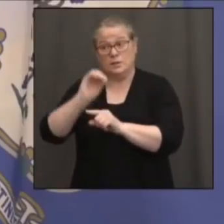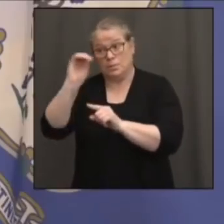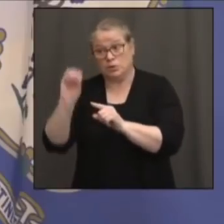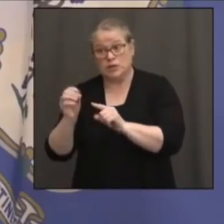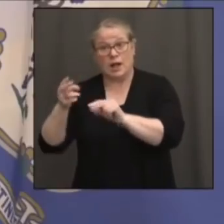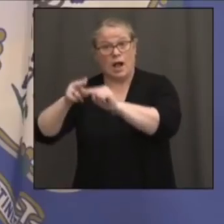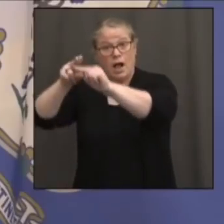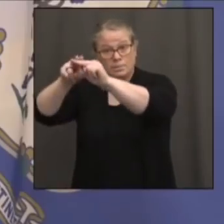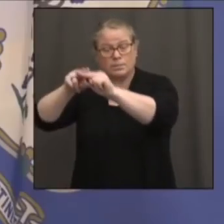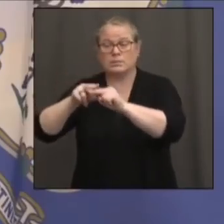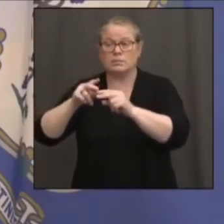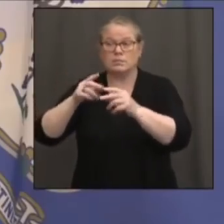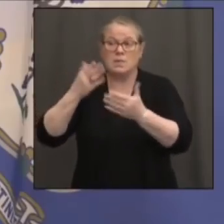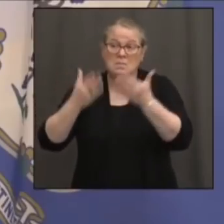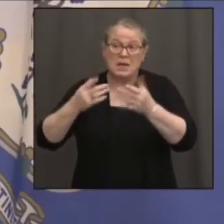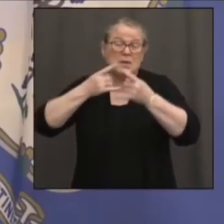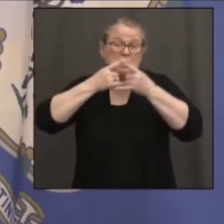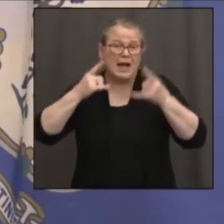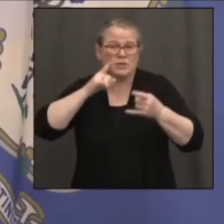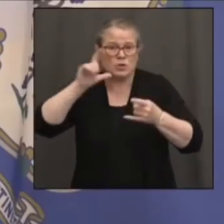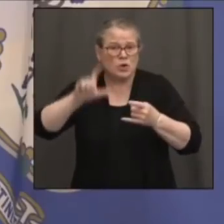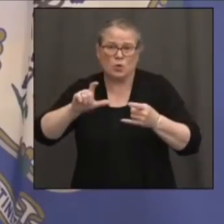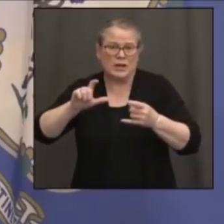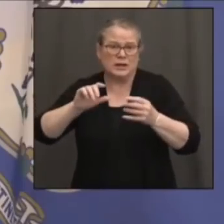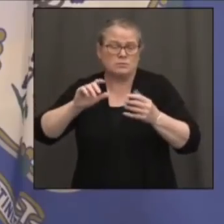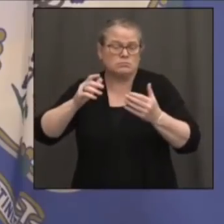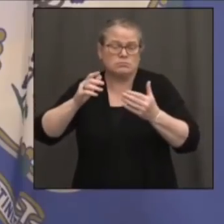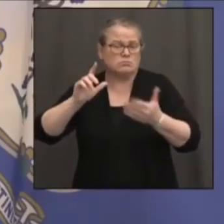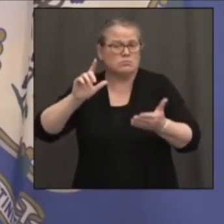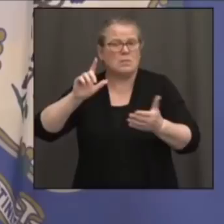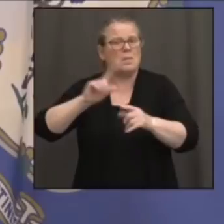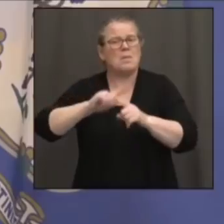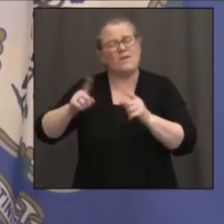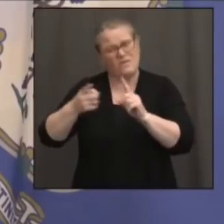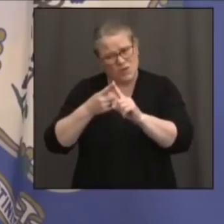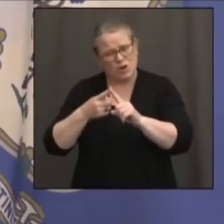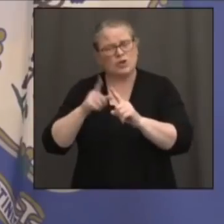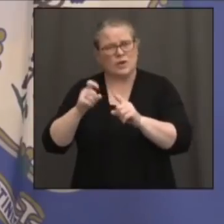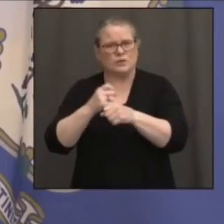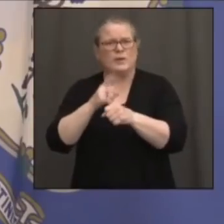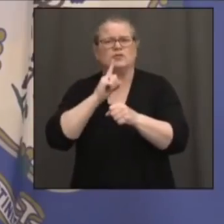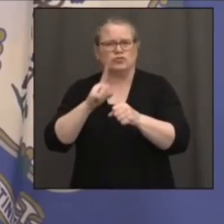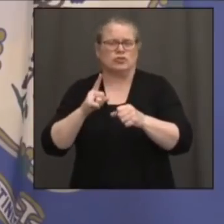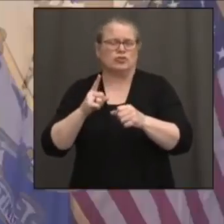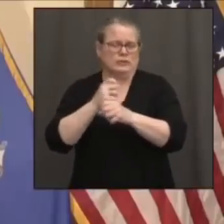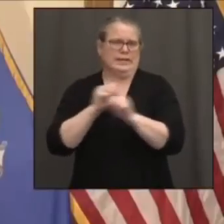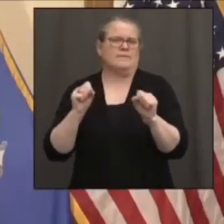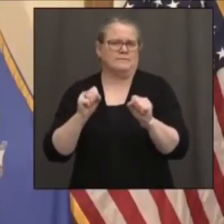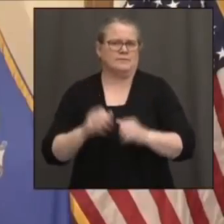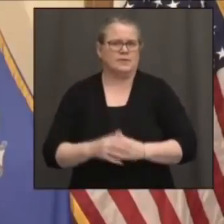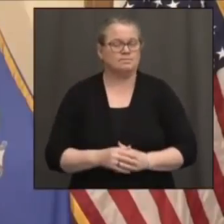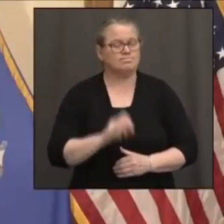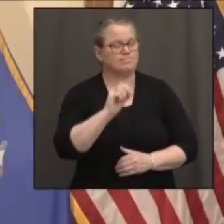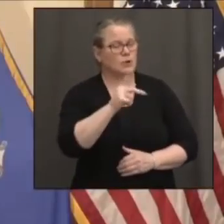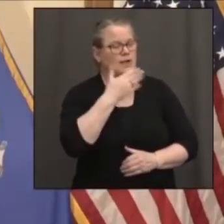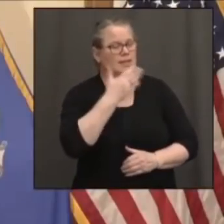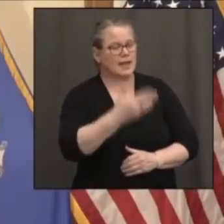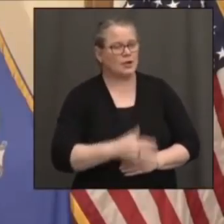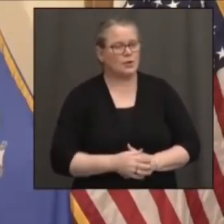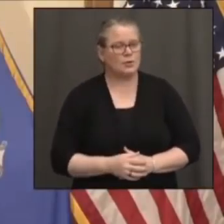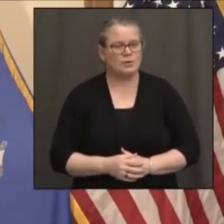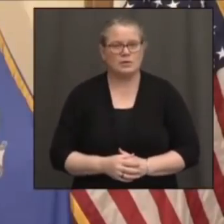any longer. But let's make sure we can deliver the goods first. Okay, thanks very much. That's it for me. And Paul, we're